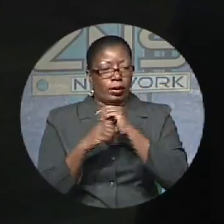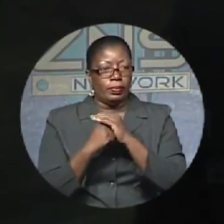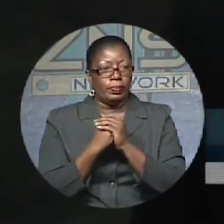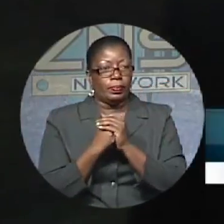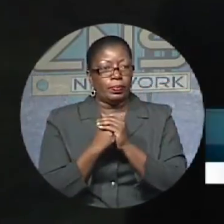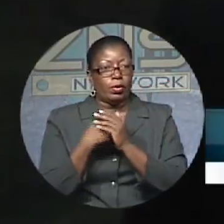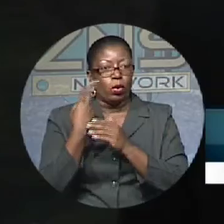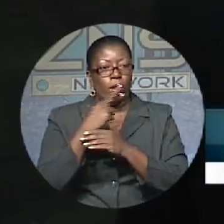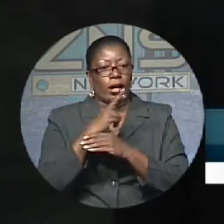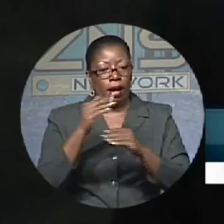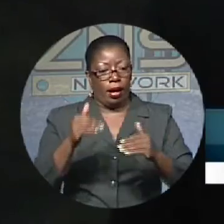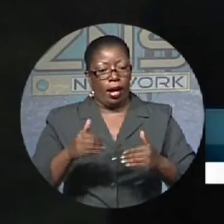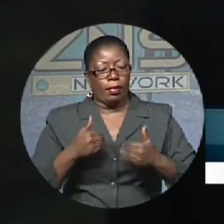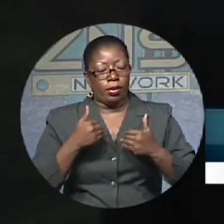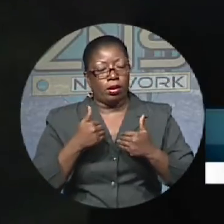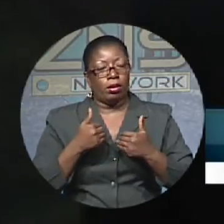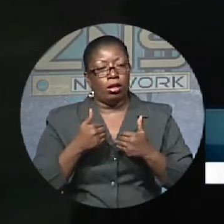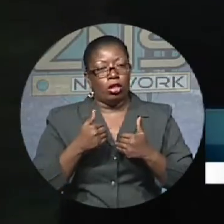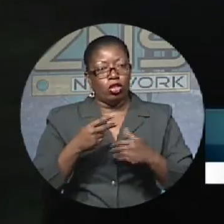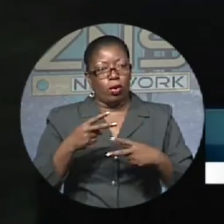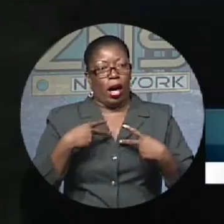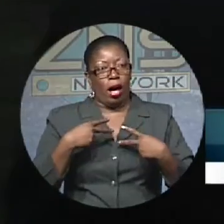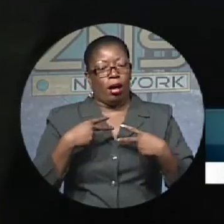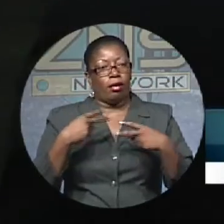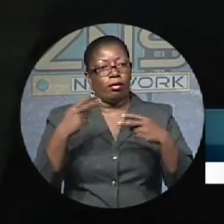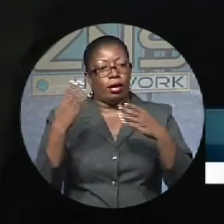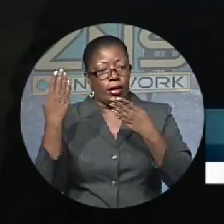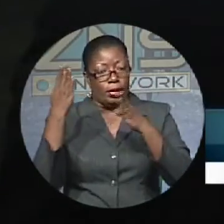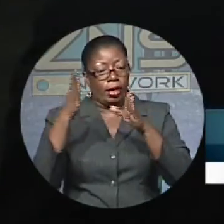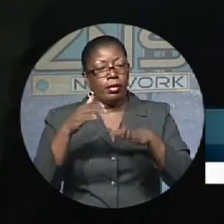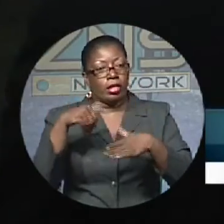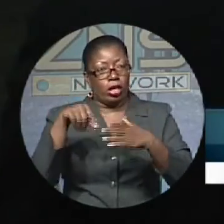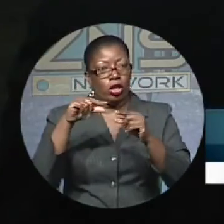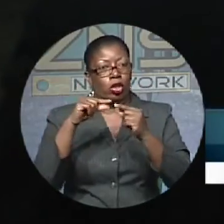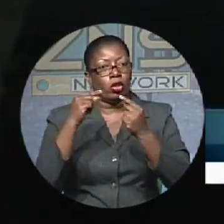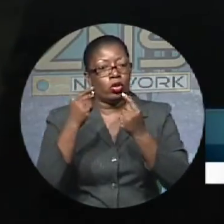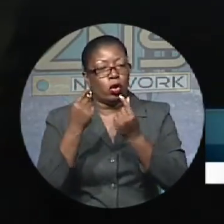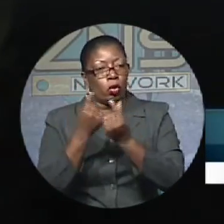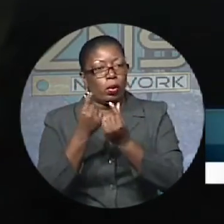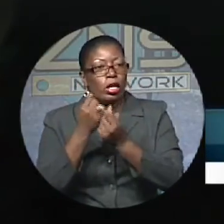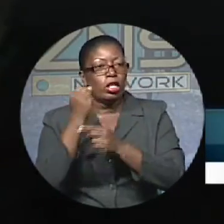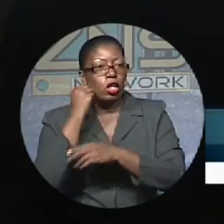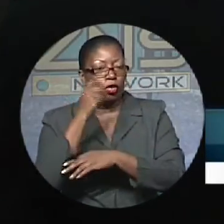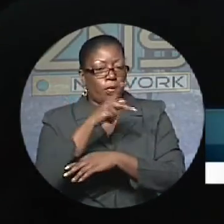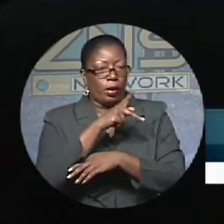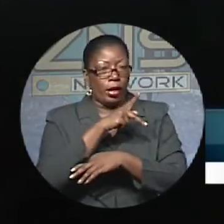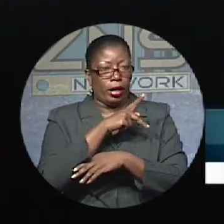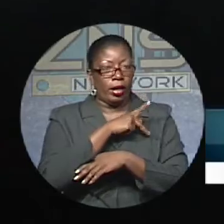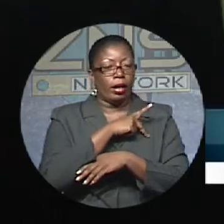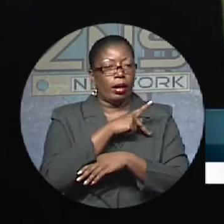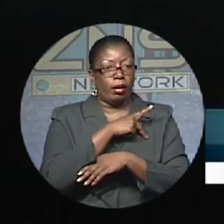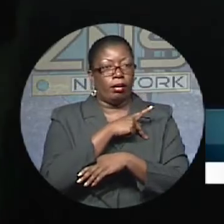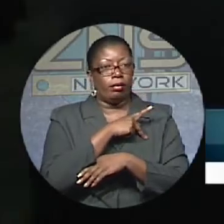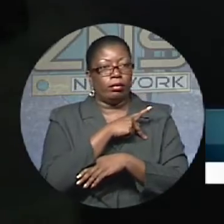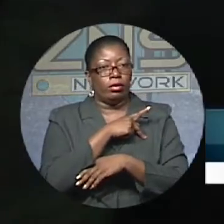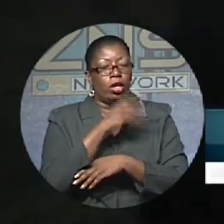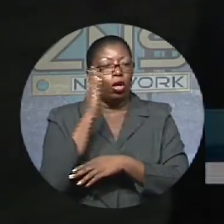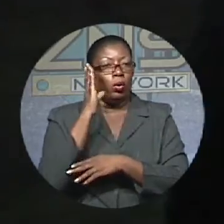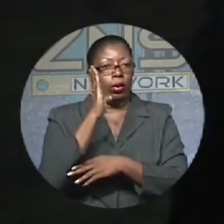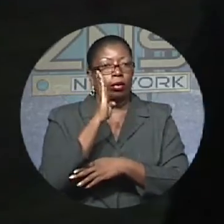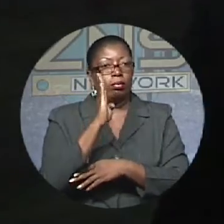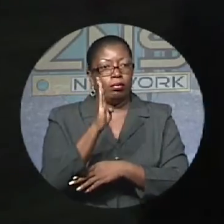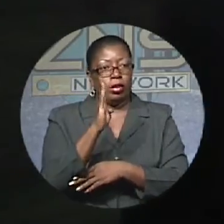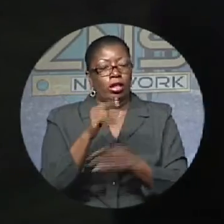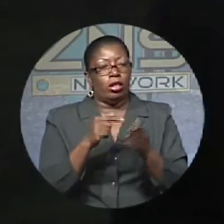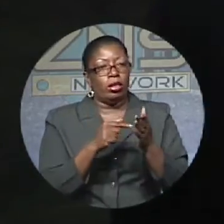have Bahamians who are composers within the group. Sinovia Pierre, who's standing just behind us, will be debuting